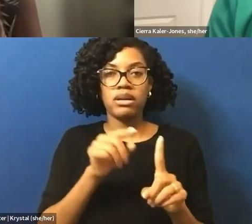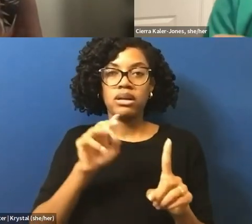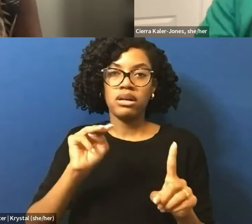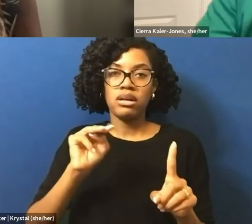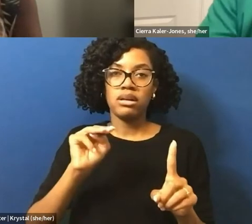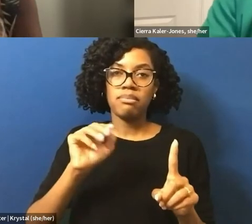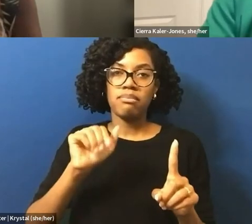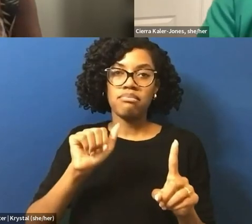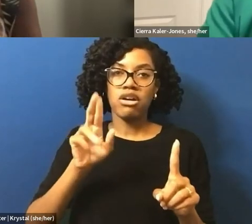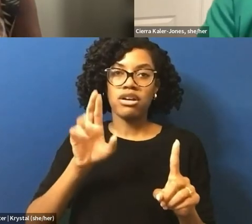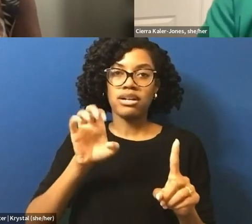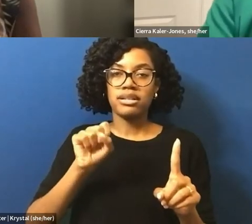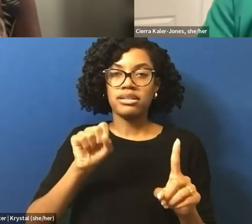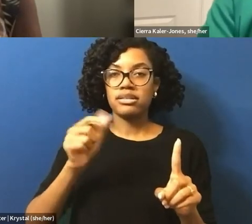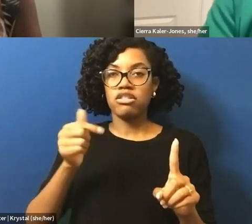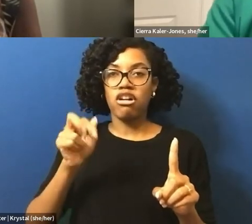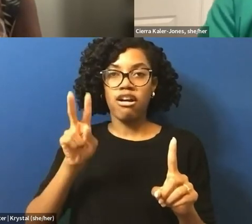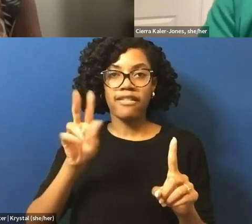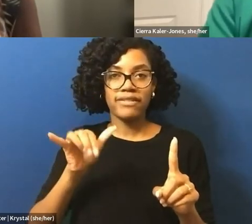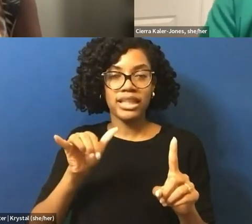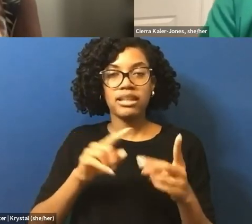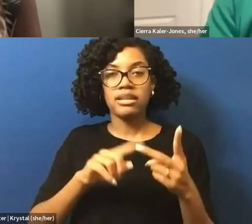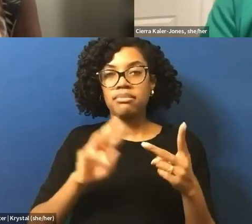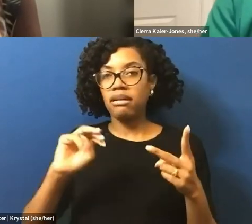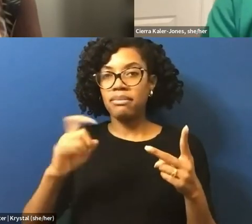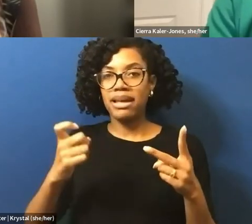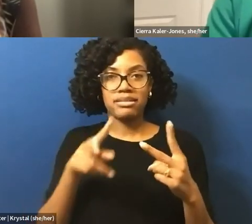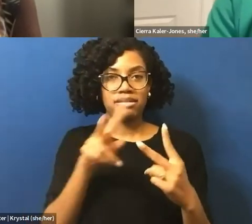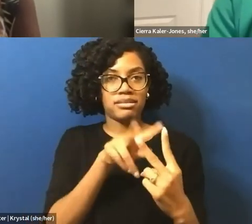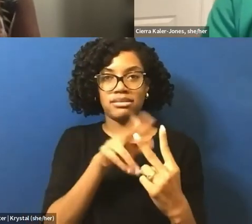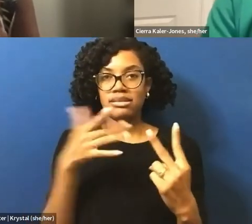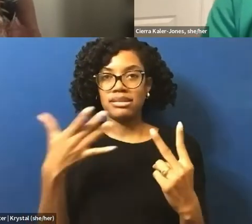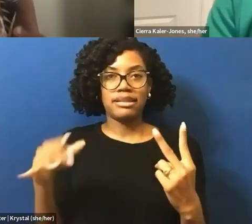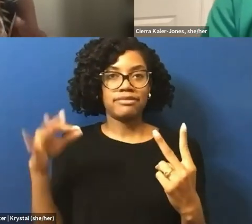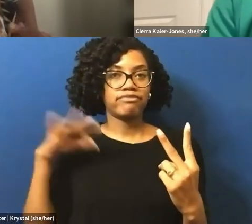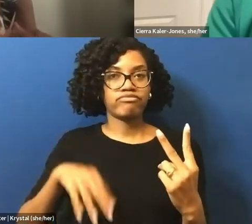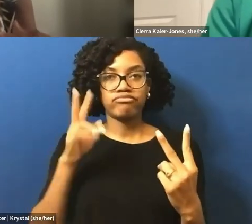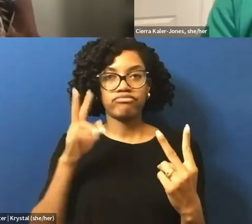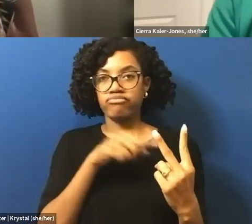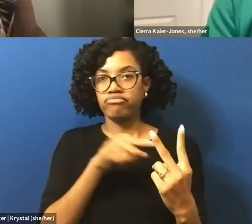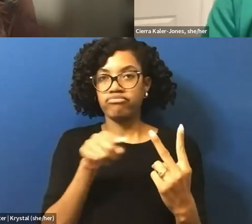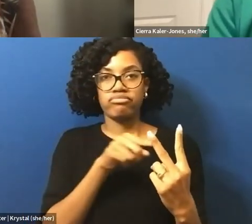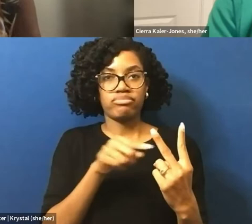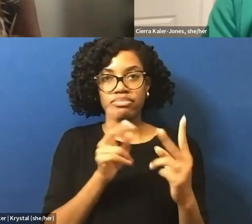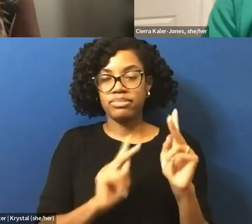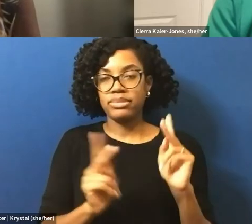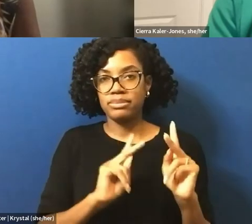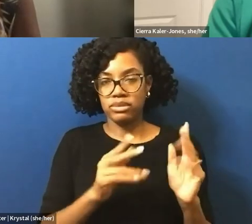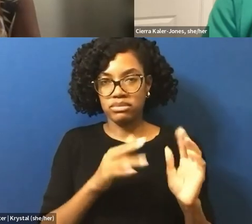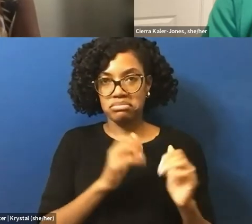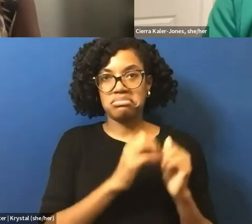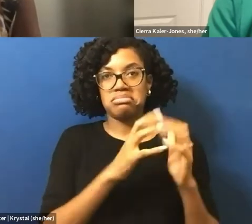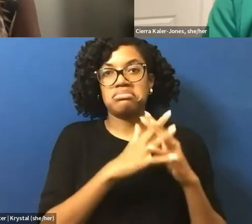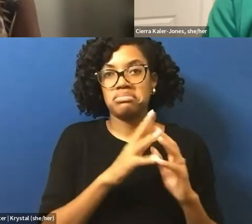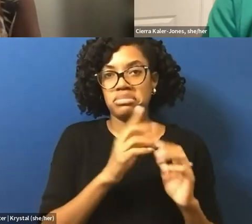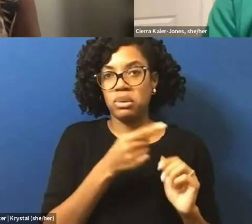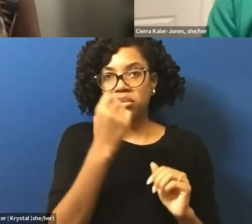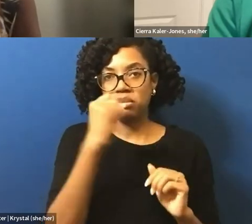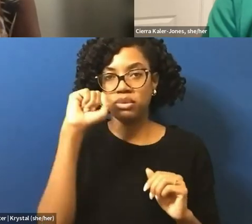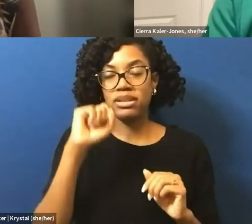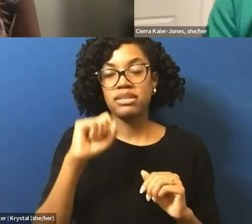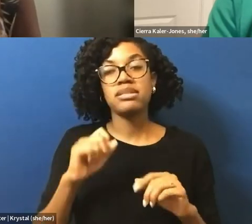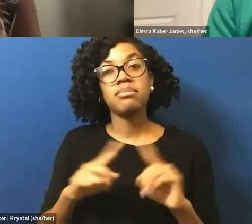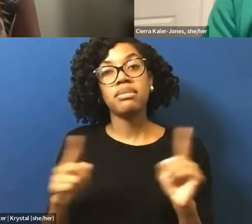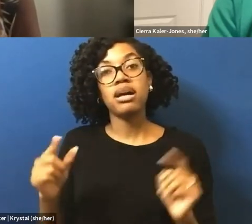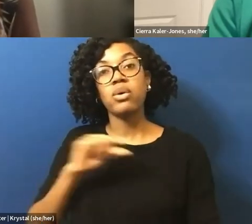you. But also she really, by taking on this persona of Queen Mother, was really able